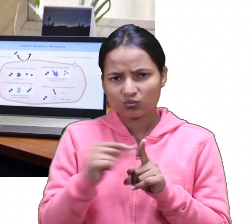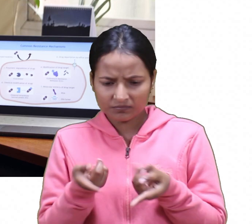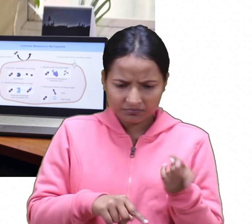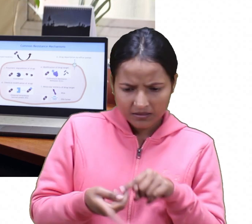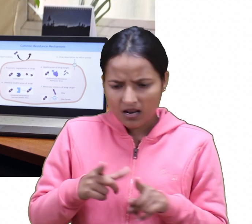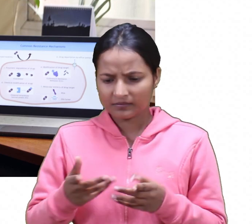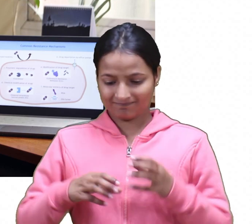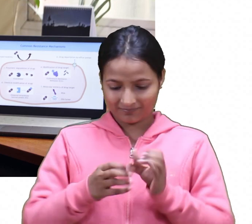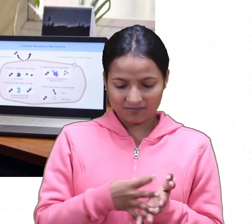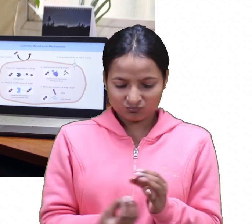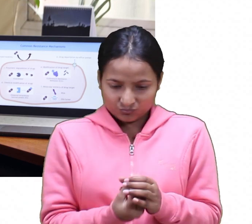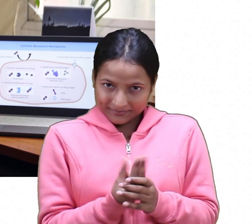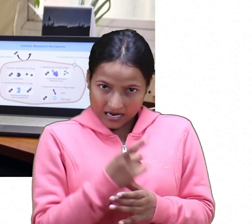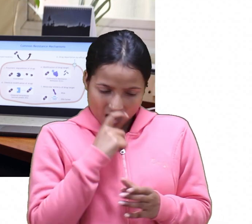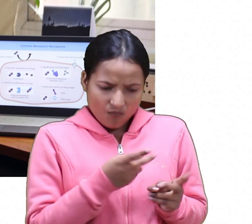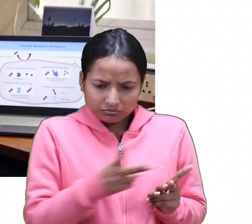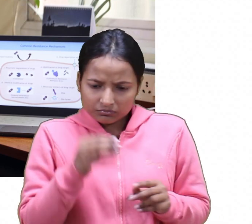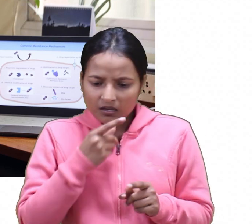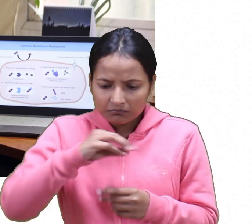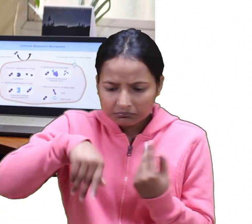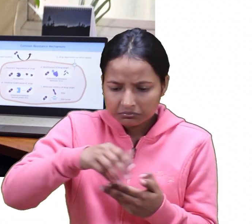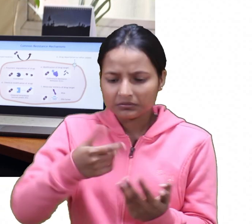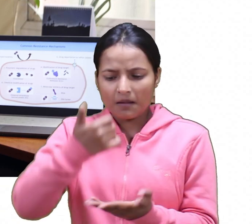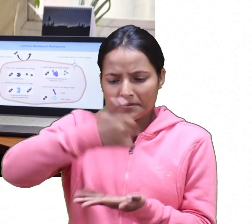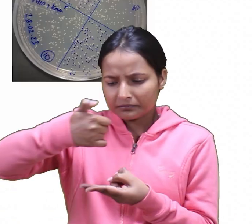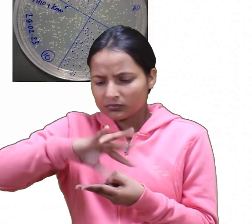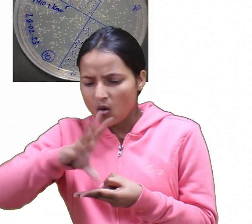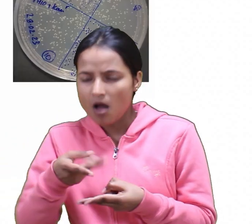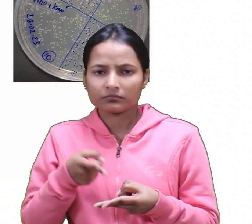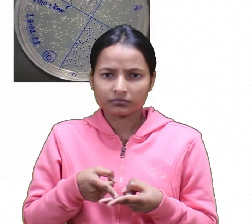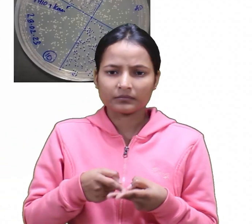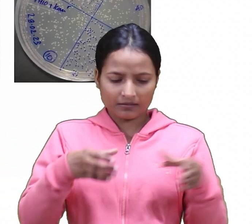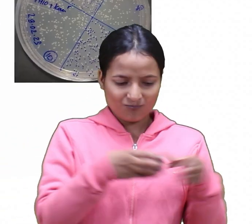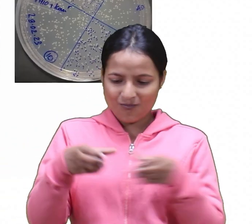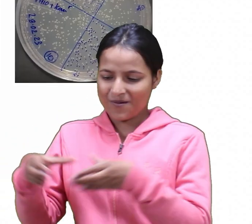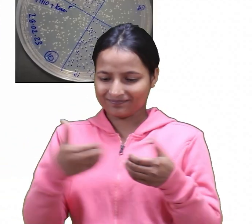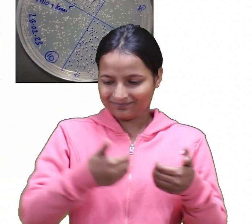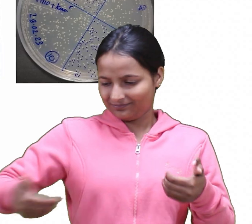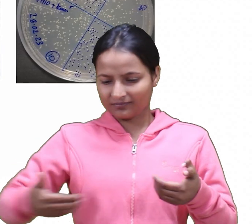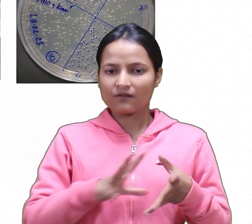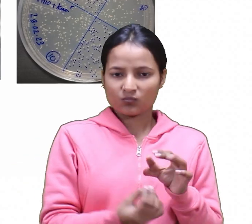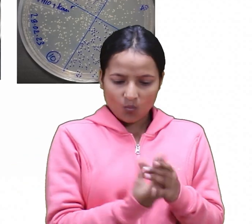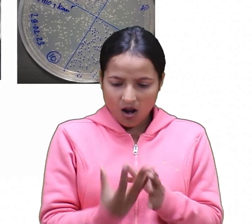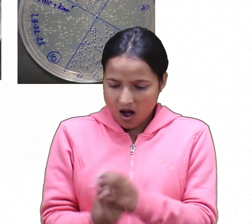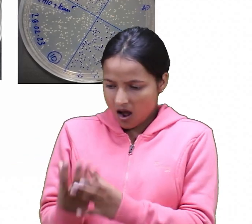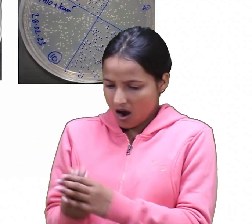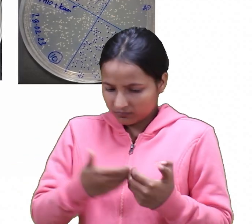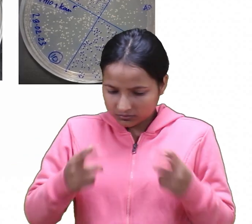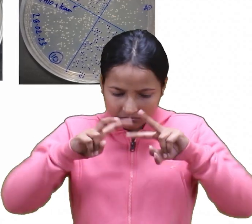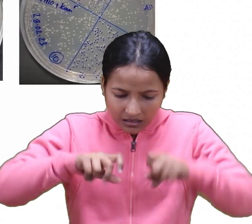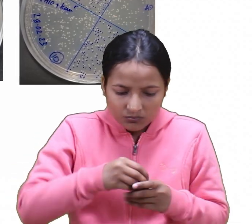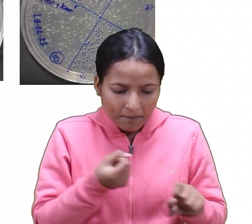replica plating and spot assay. On successful identification of these candidates, I aim to characterize them further and investigate their role